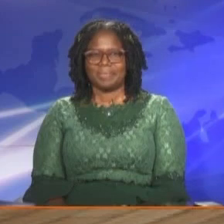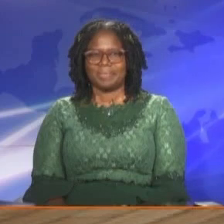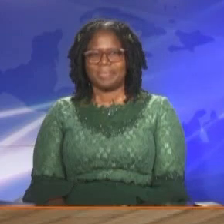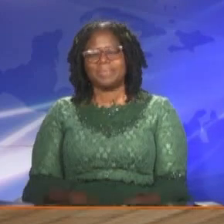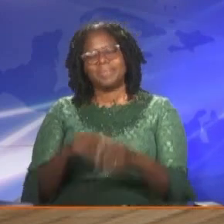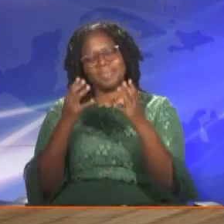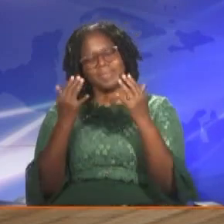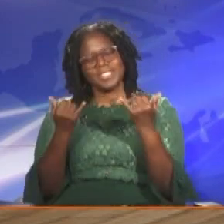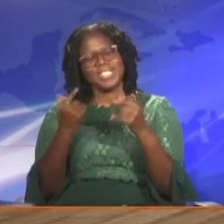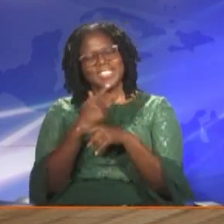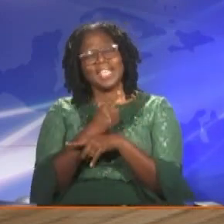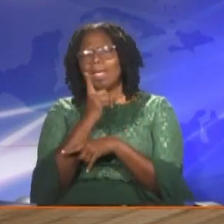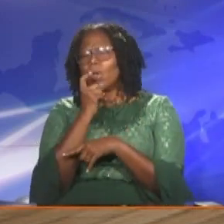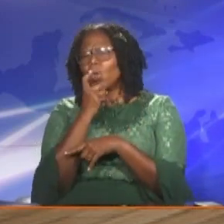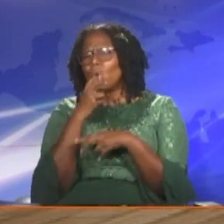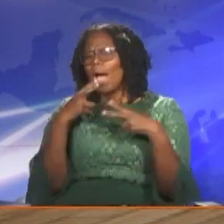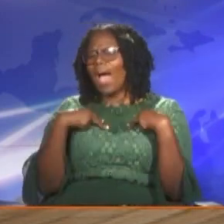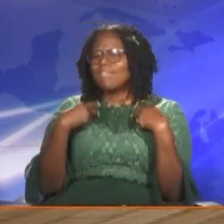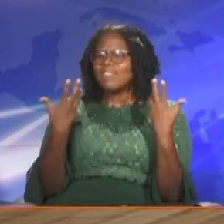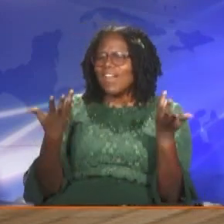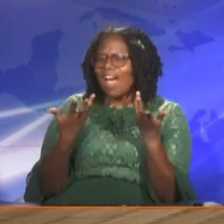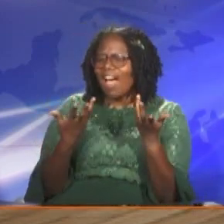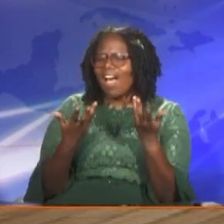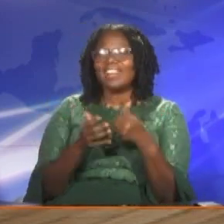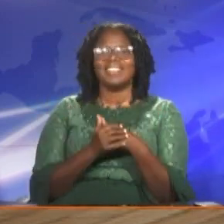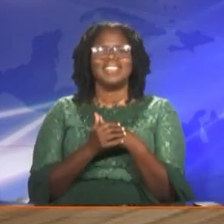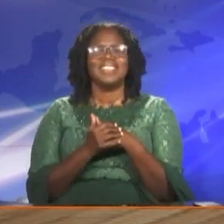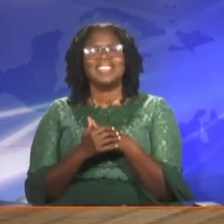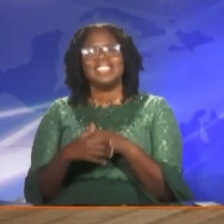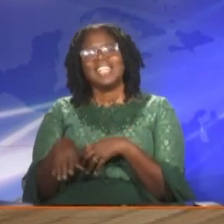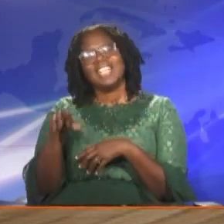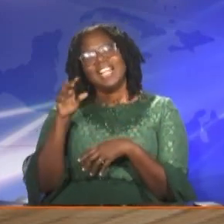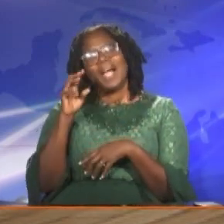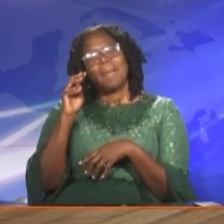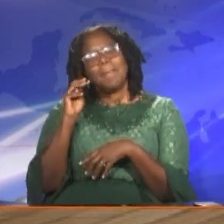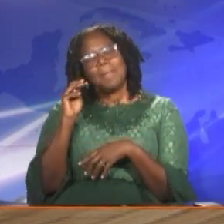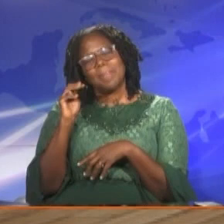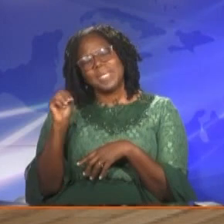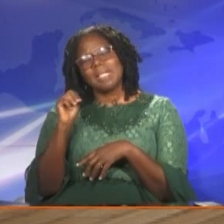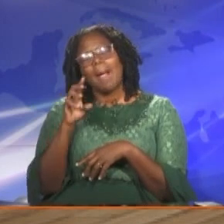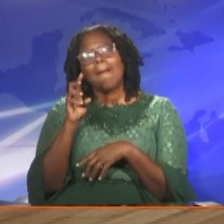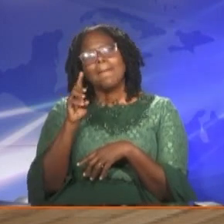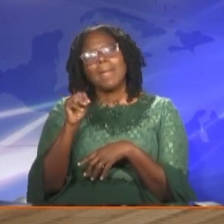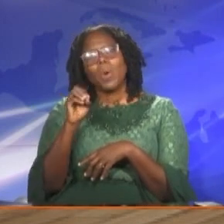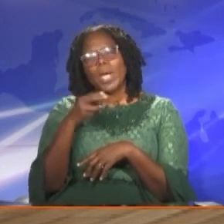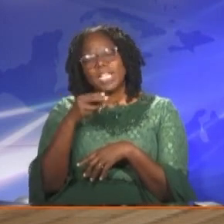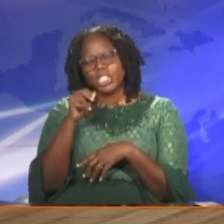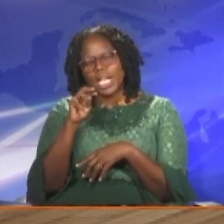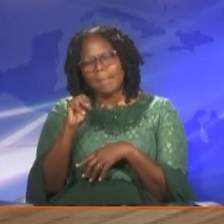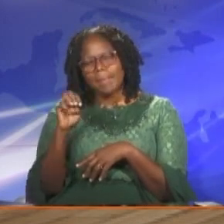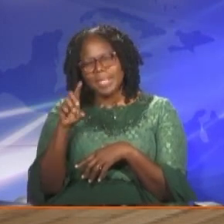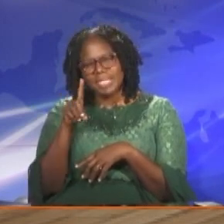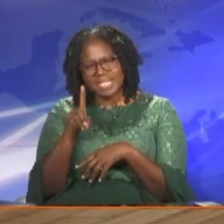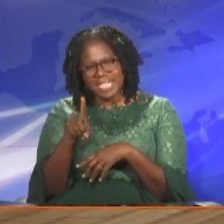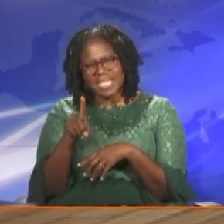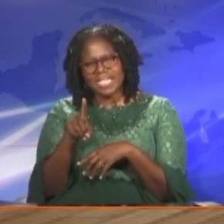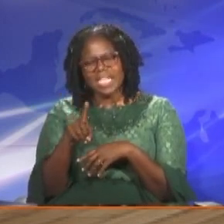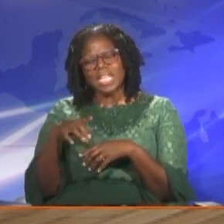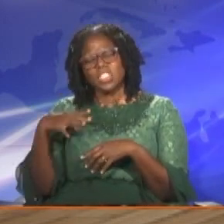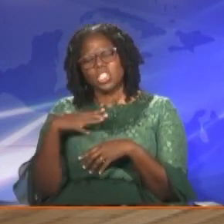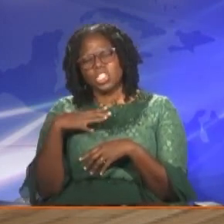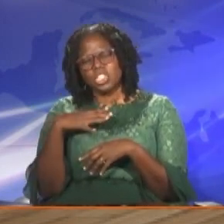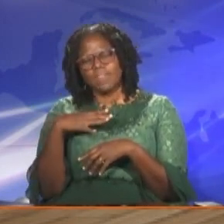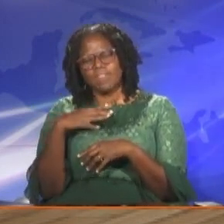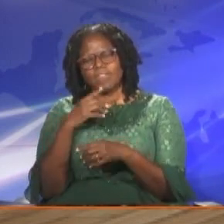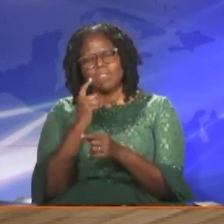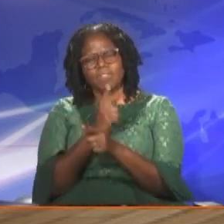Joining me for today's discussion is Mr. Farouk Mohammed, who is the Chief Labour Inspector Specialist at the Ministry of Labour.